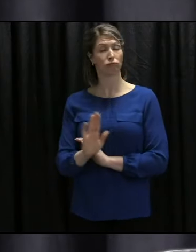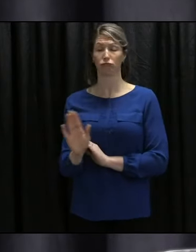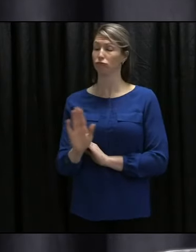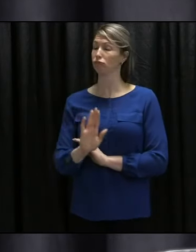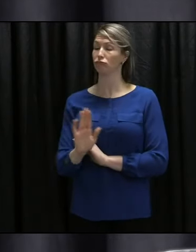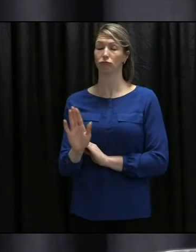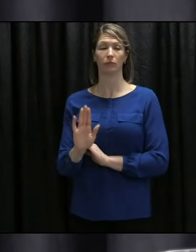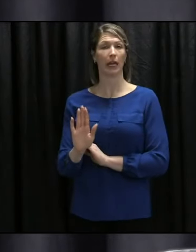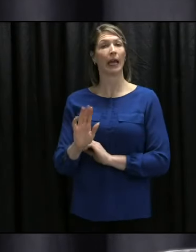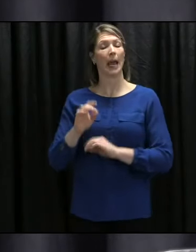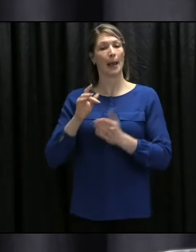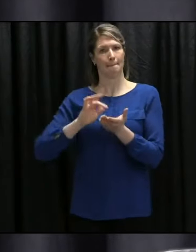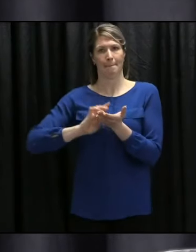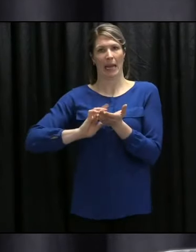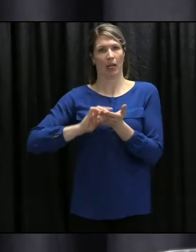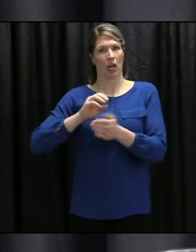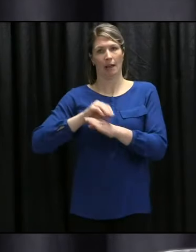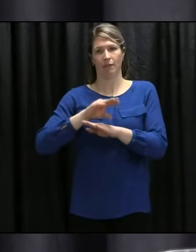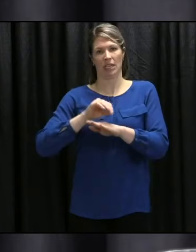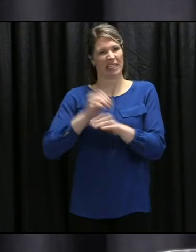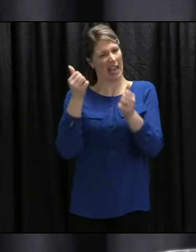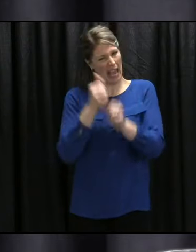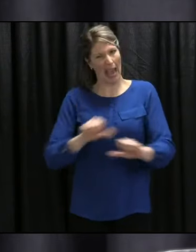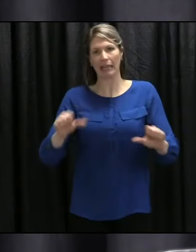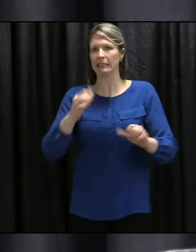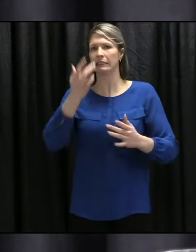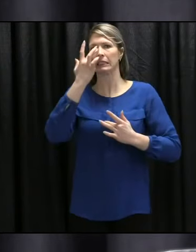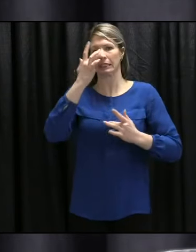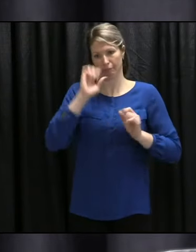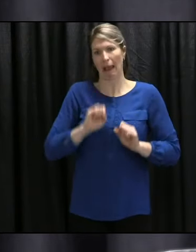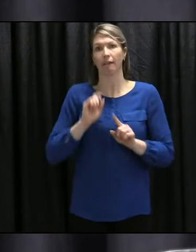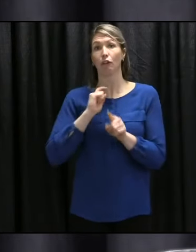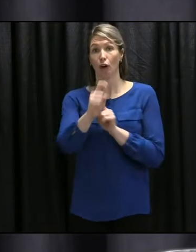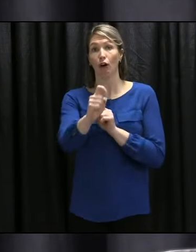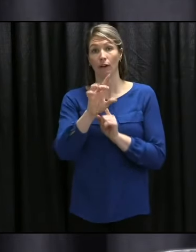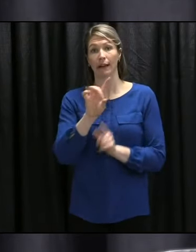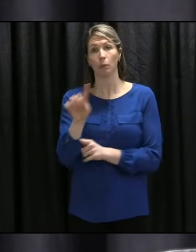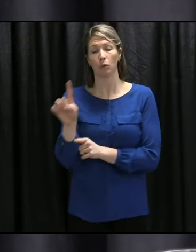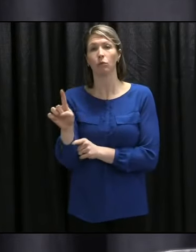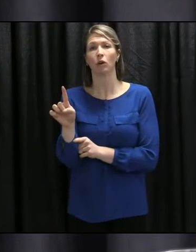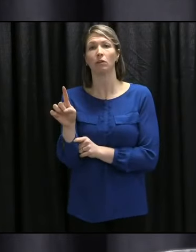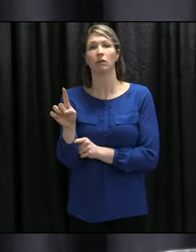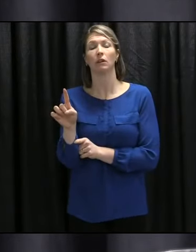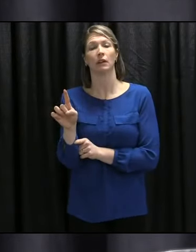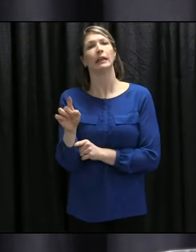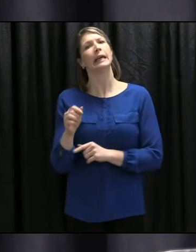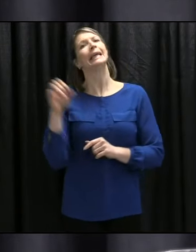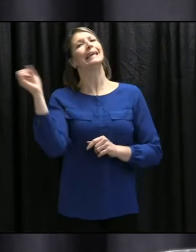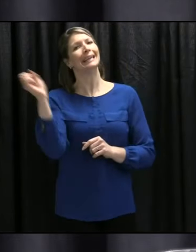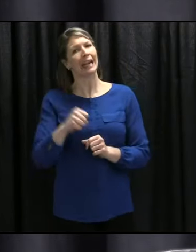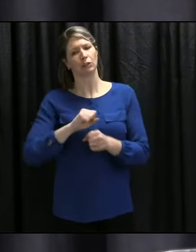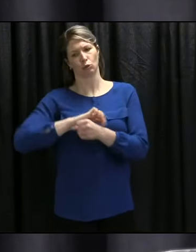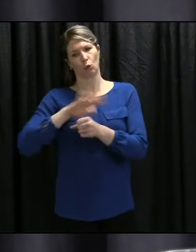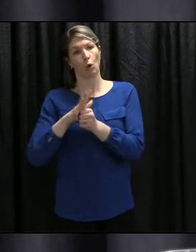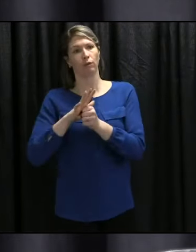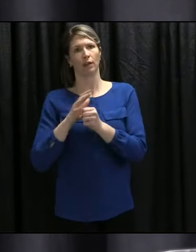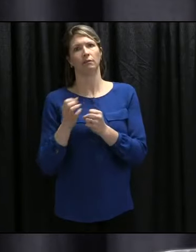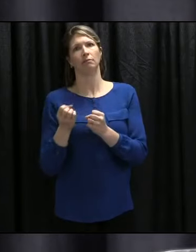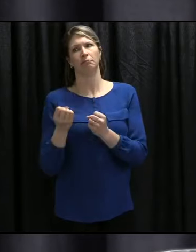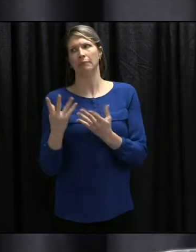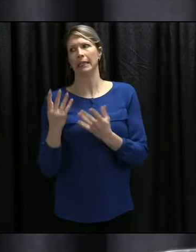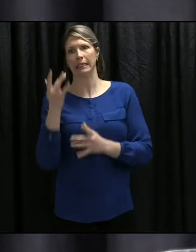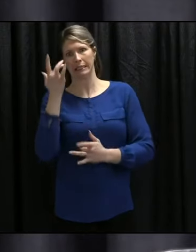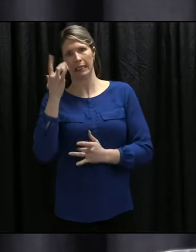get medical advice from an RN and be advised appropriately. It's seen a huge reduction in the number of